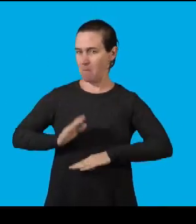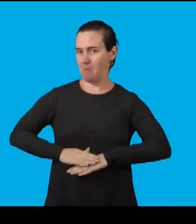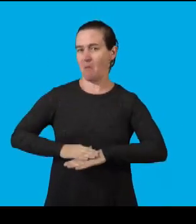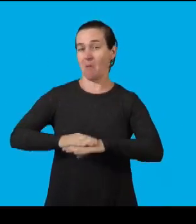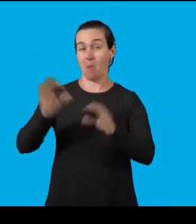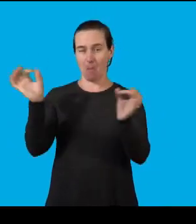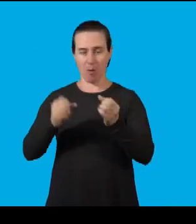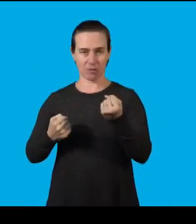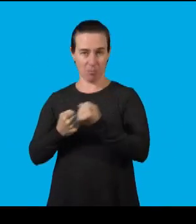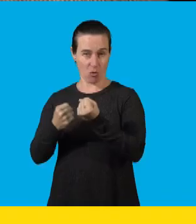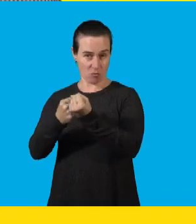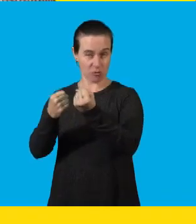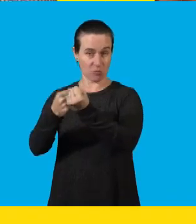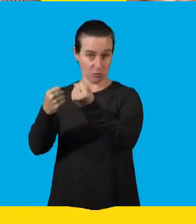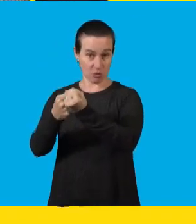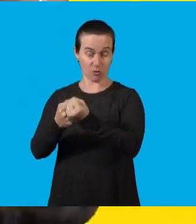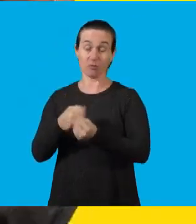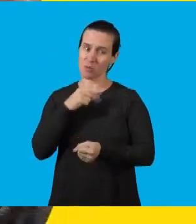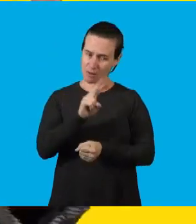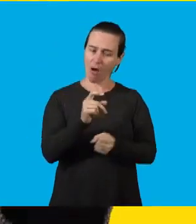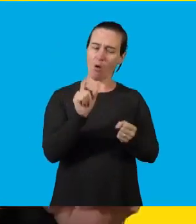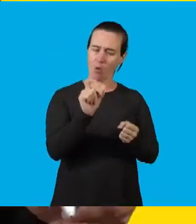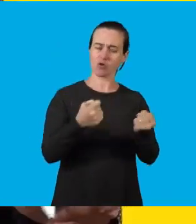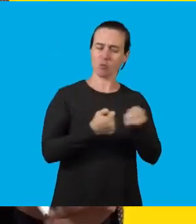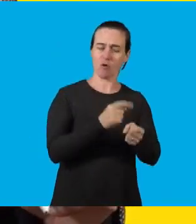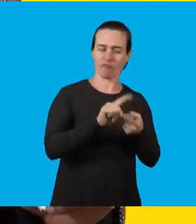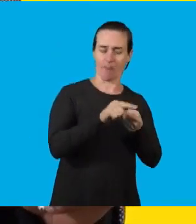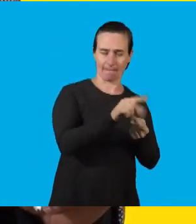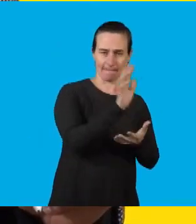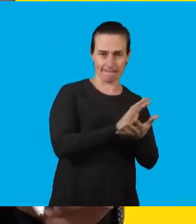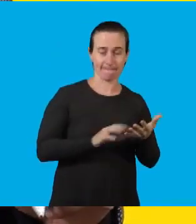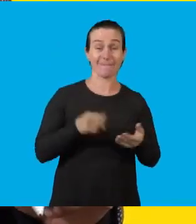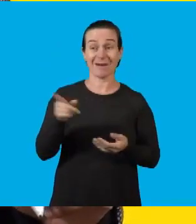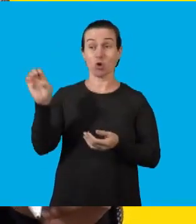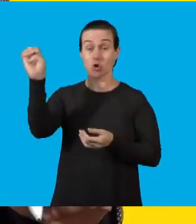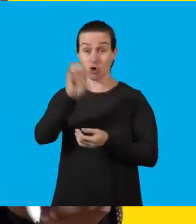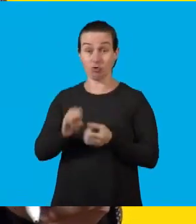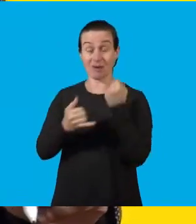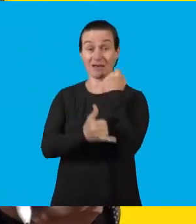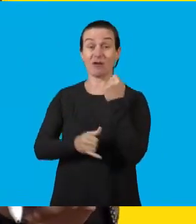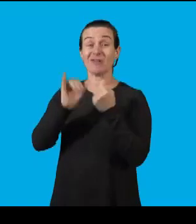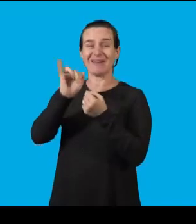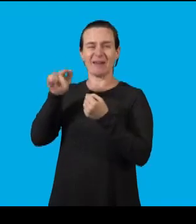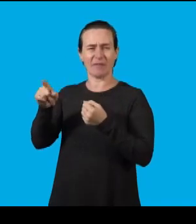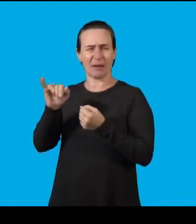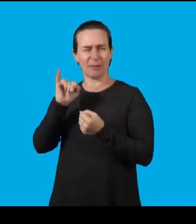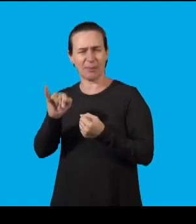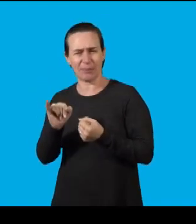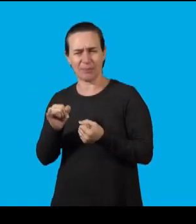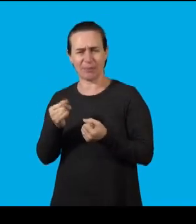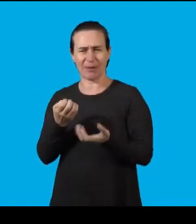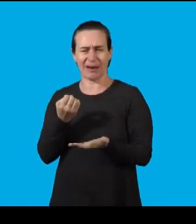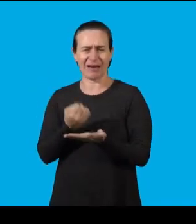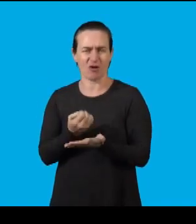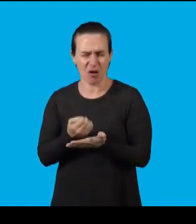would gain that support. Remember, the word support was in the source. In the European countries with weak economies as